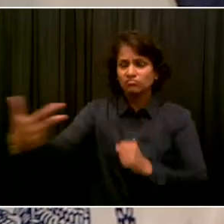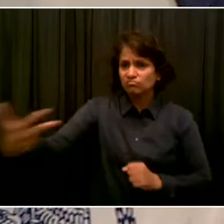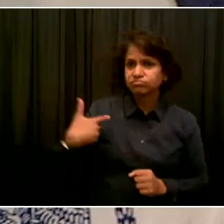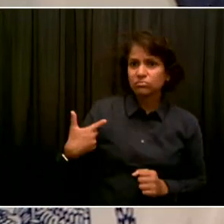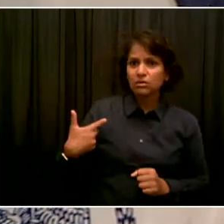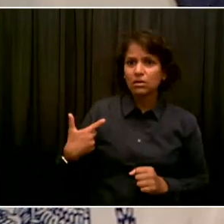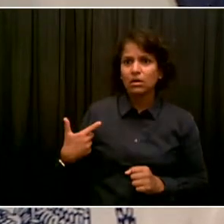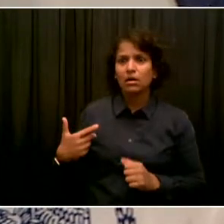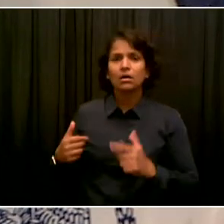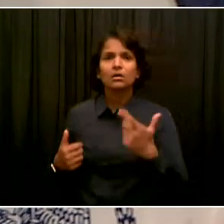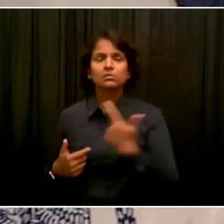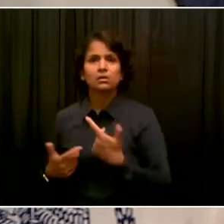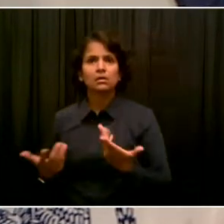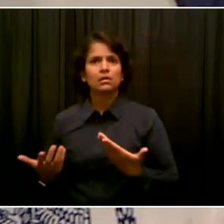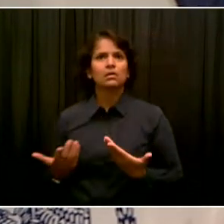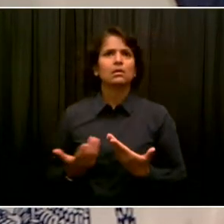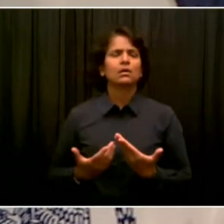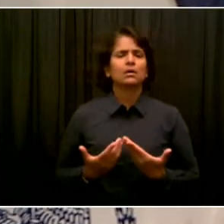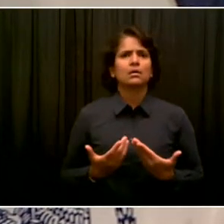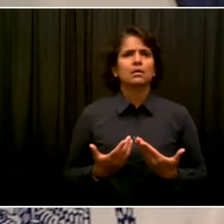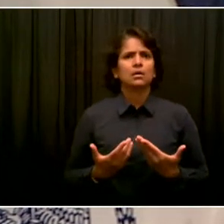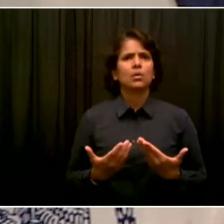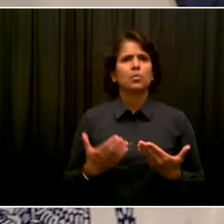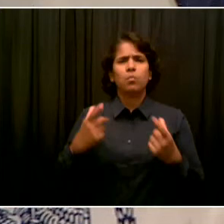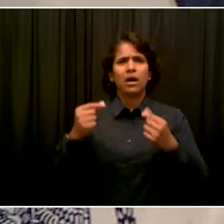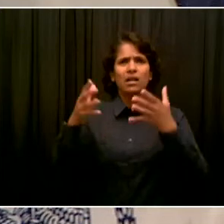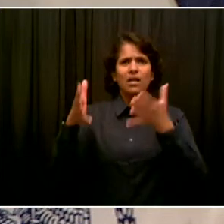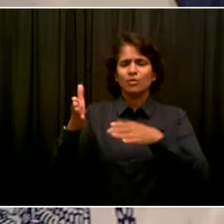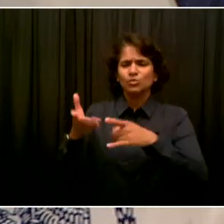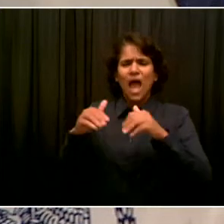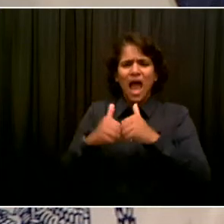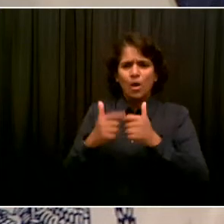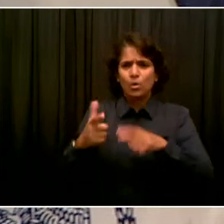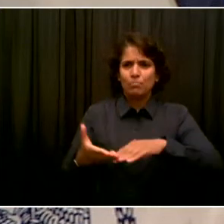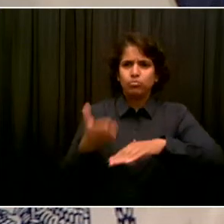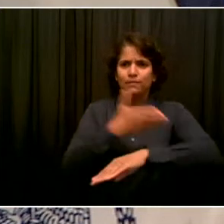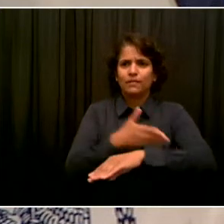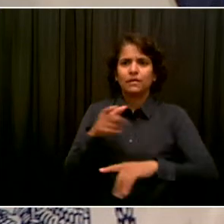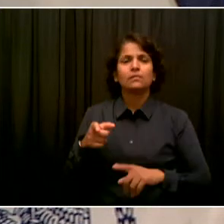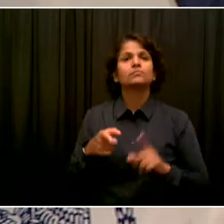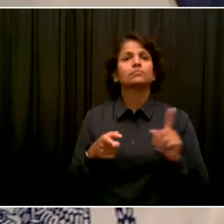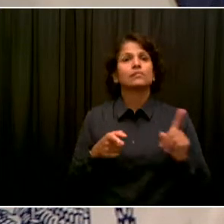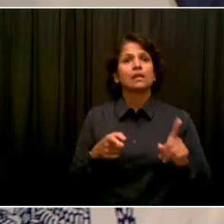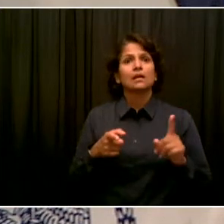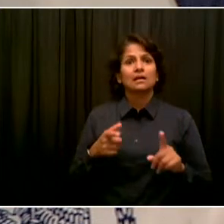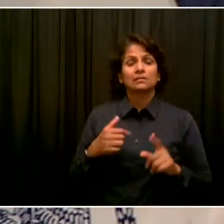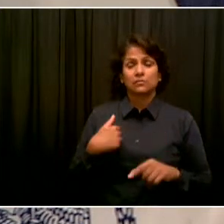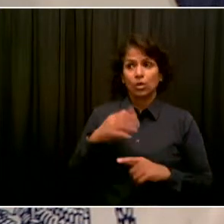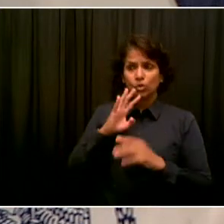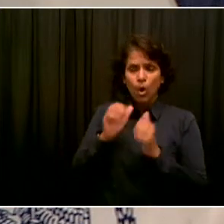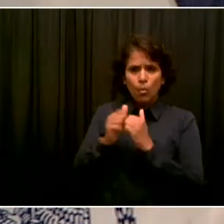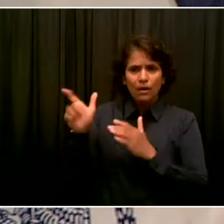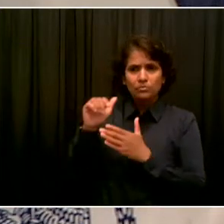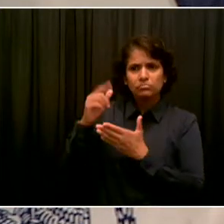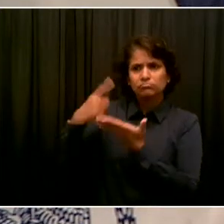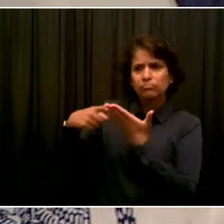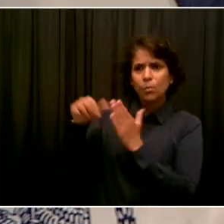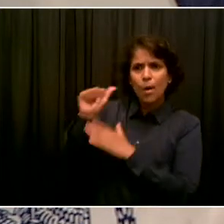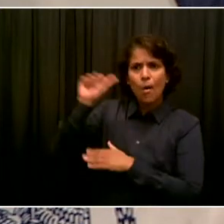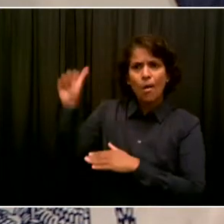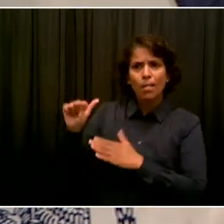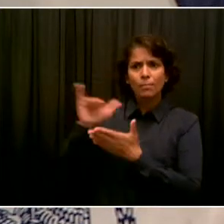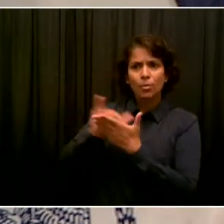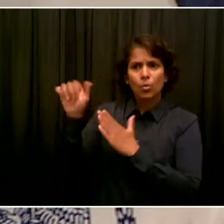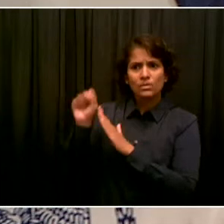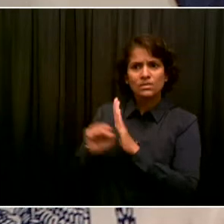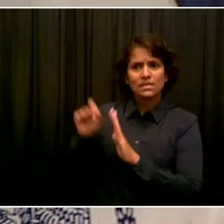improved on city streets? I know Albany plays a role as well, but ultimately you can redesign streets, you can put in bike and bus lanes